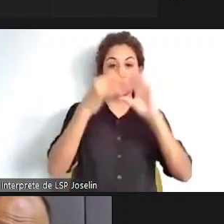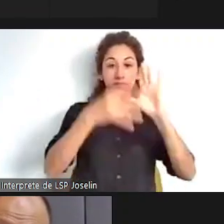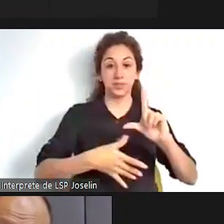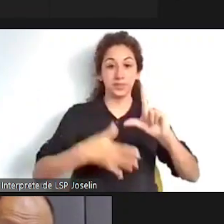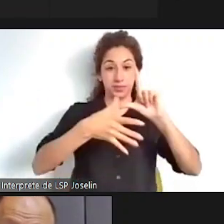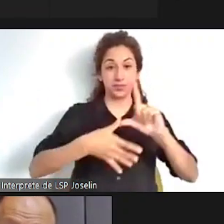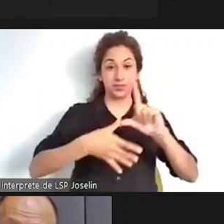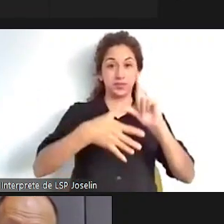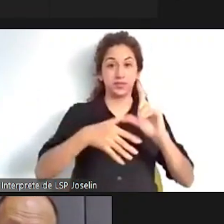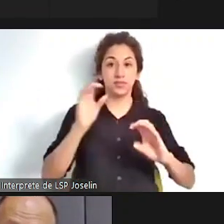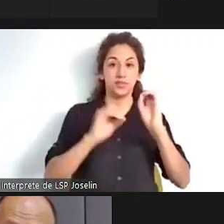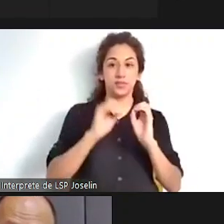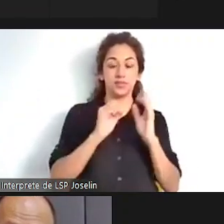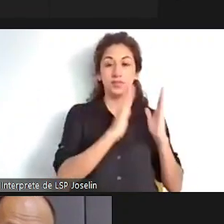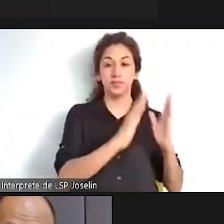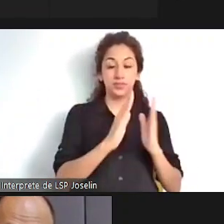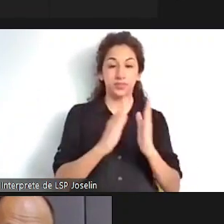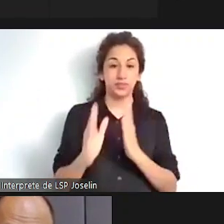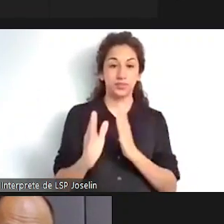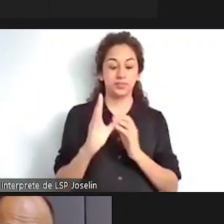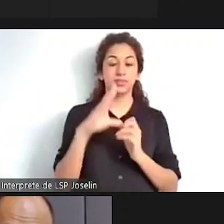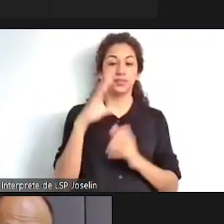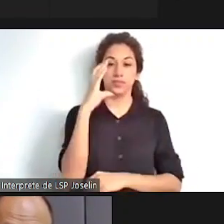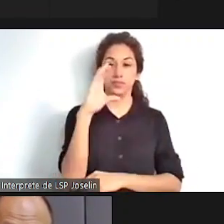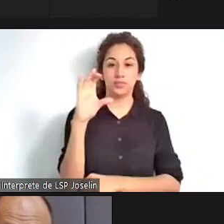permanent and uh